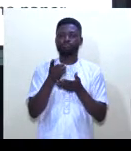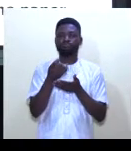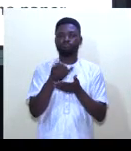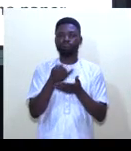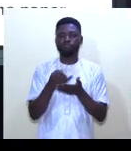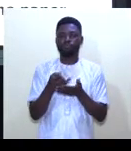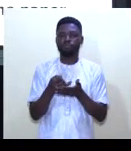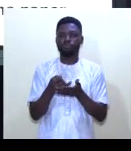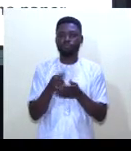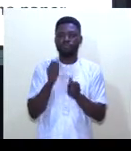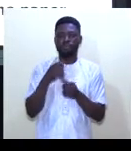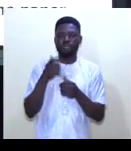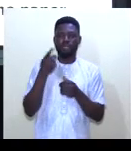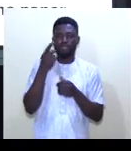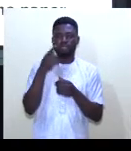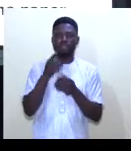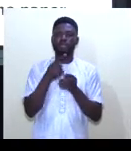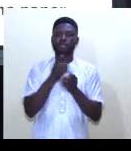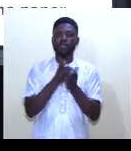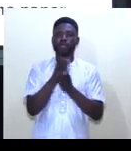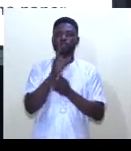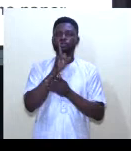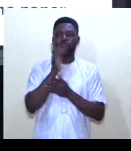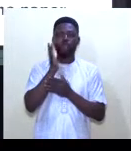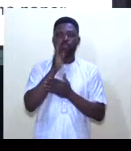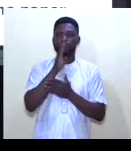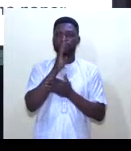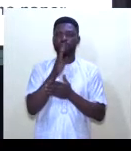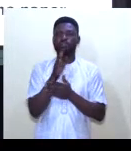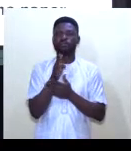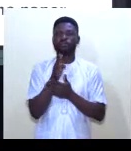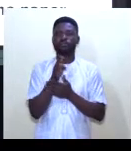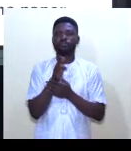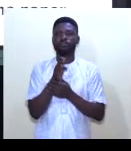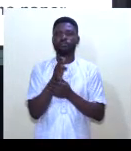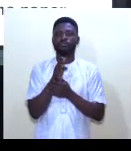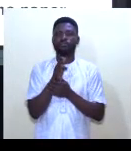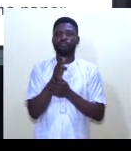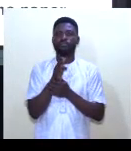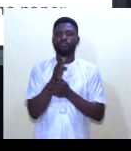believe you should have picked the answer out now. The correct one will be